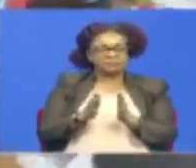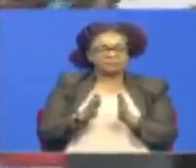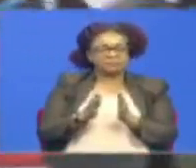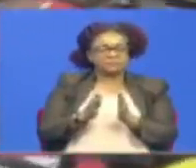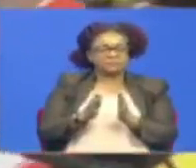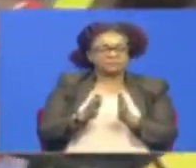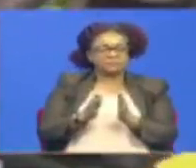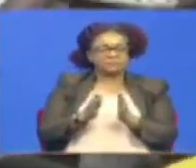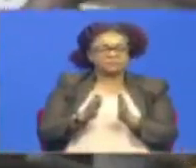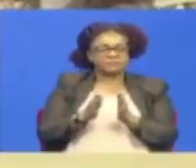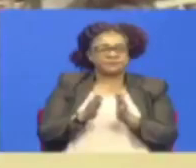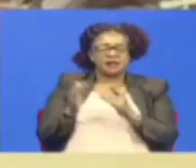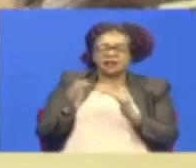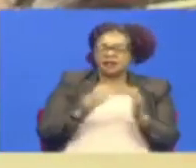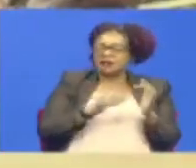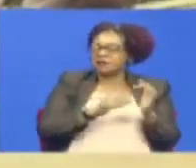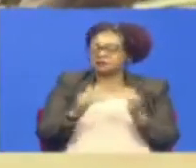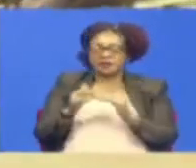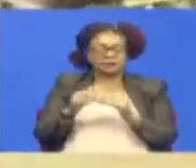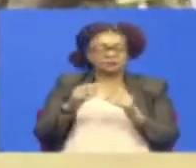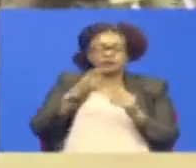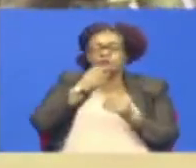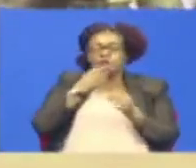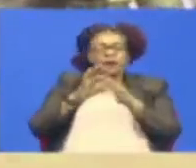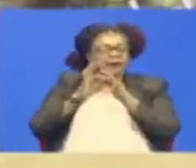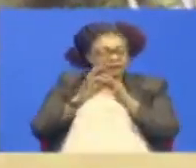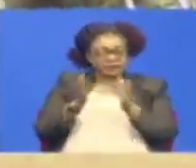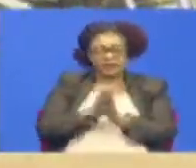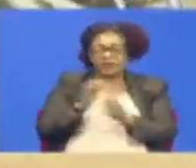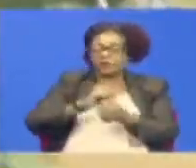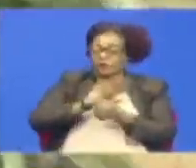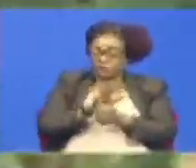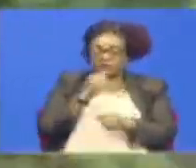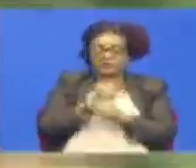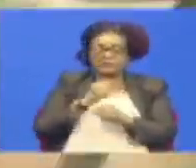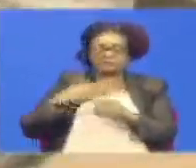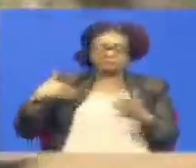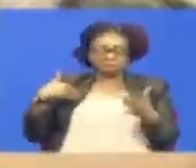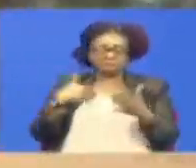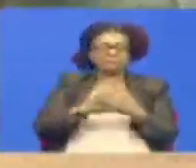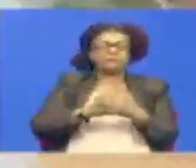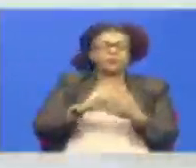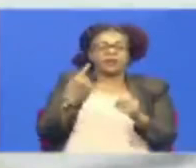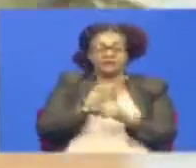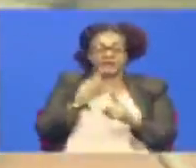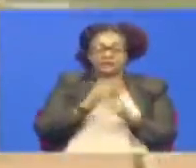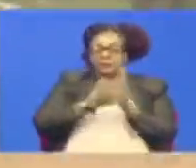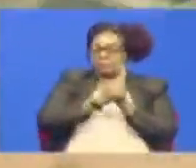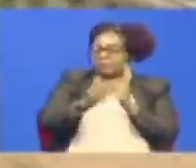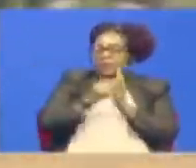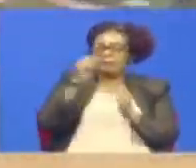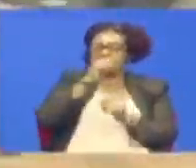The friction between Luo culture and COVID-19 containment has played out in the past weeks, where various popular musicians from the